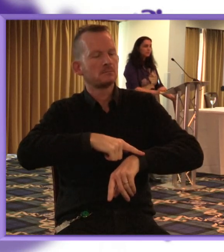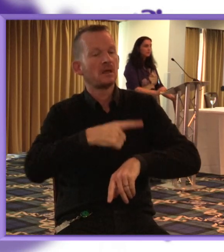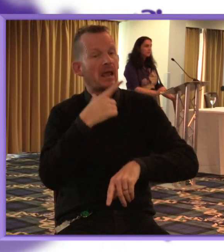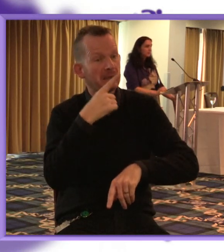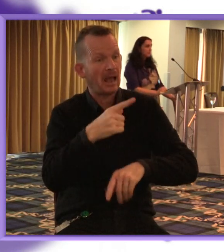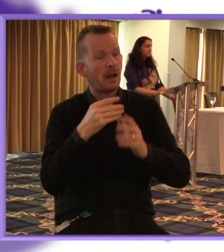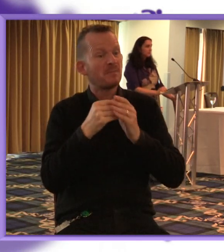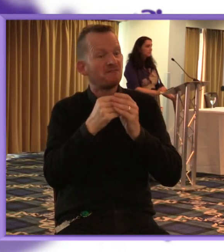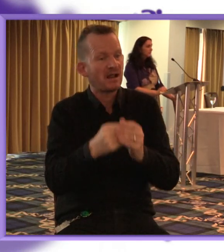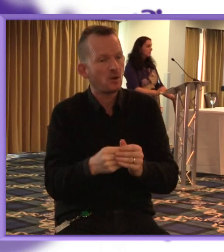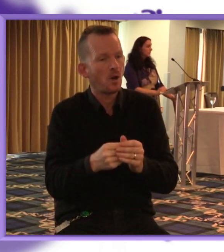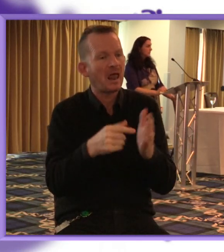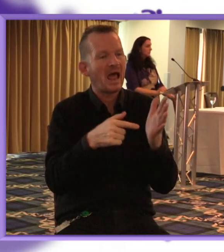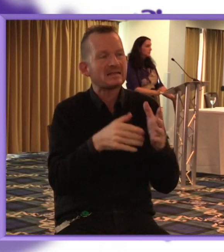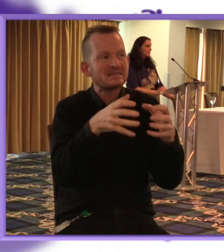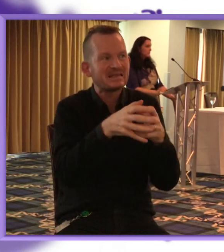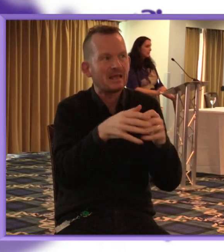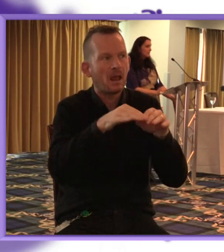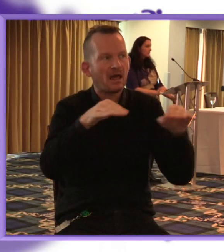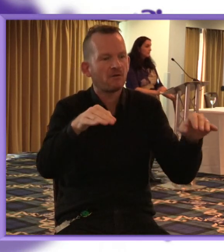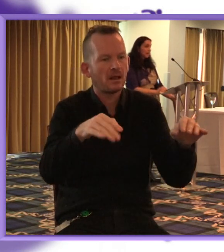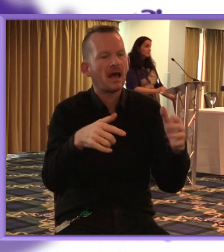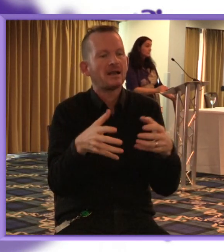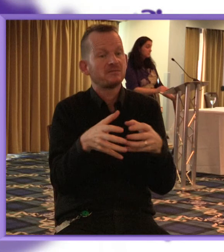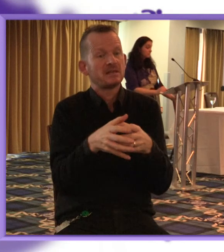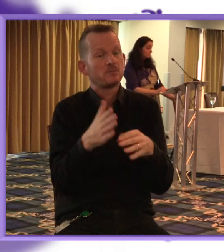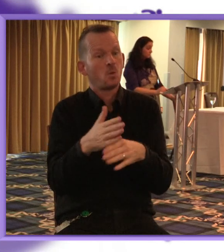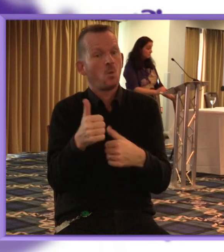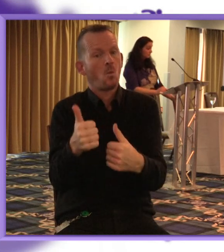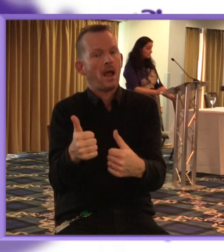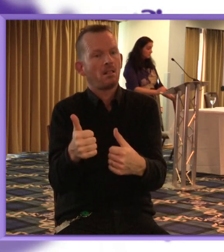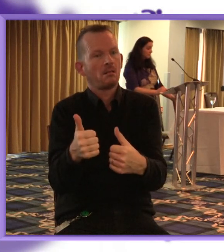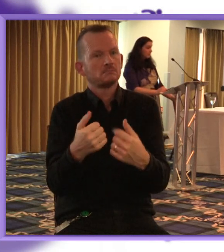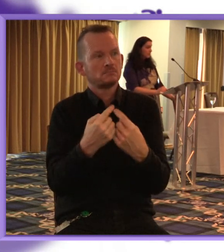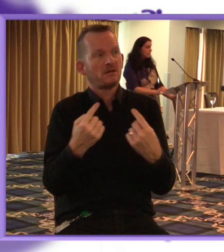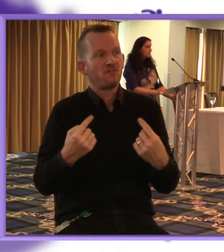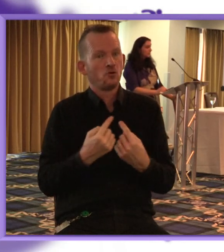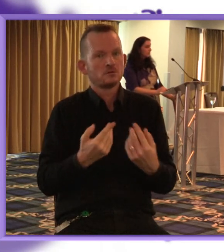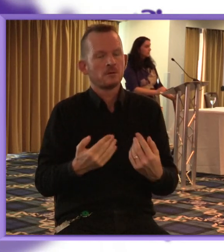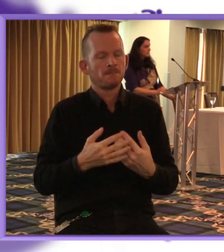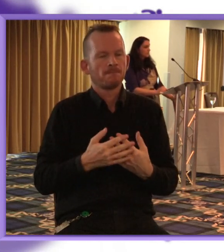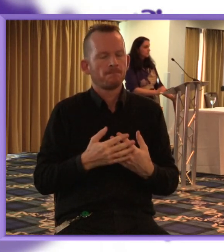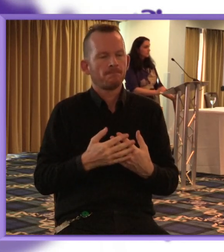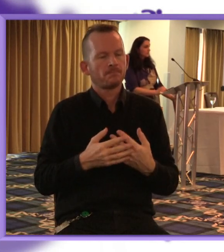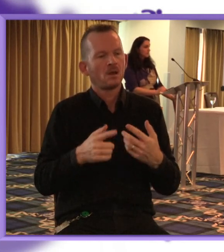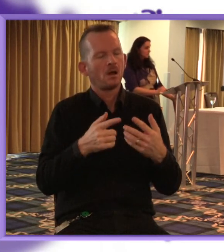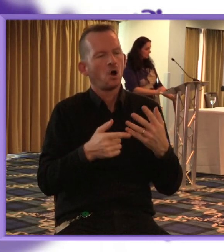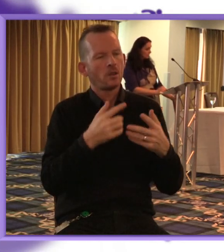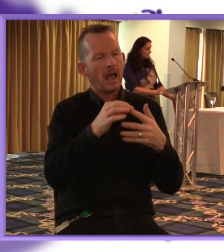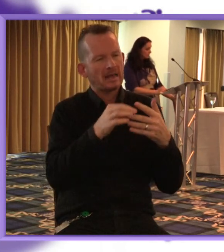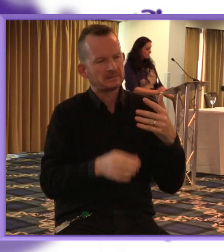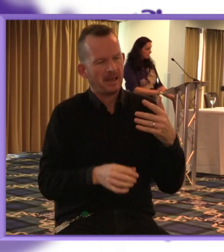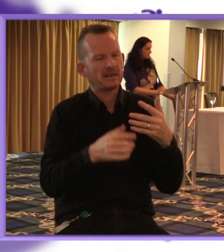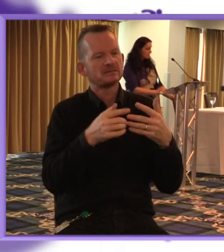valuable, particularly at team level, and particularly where teams work well, and perhaps for us. The other aspects around system